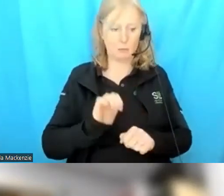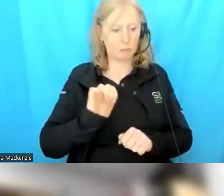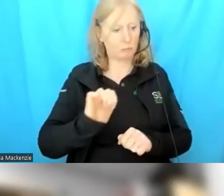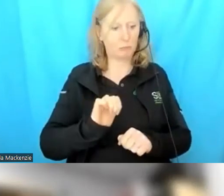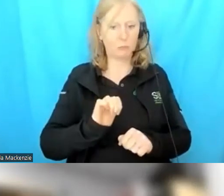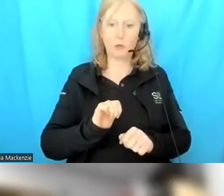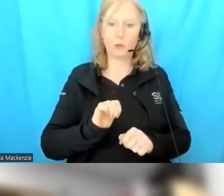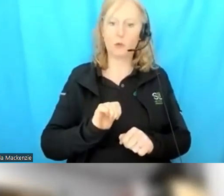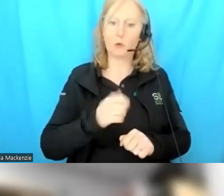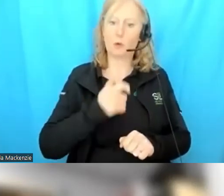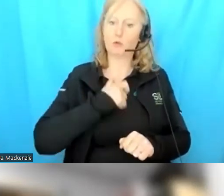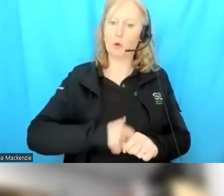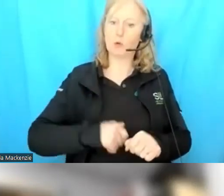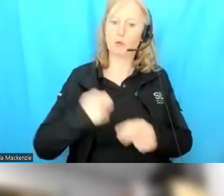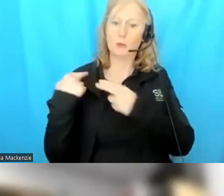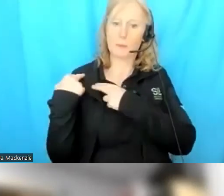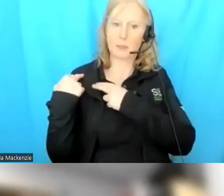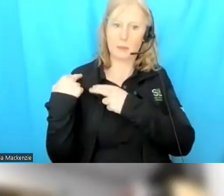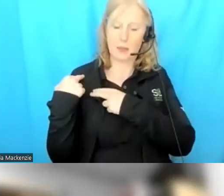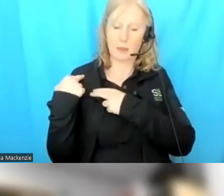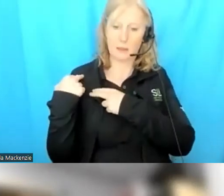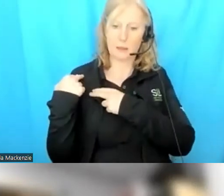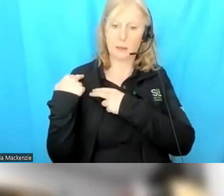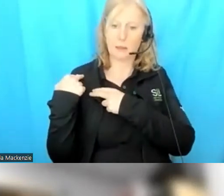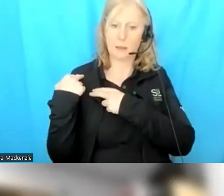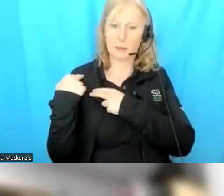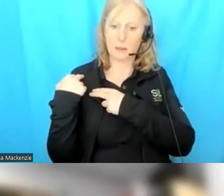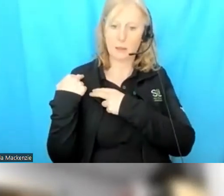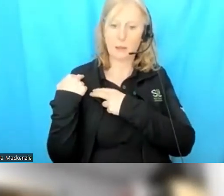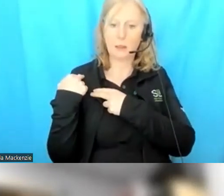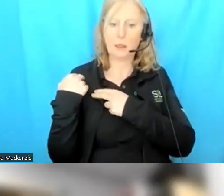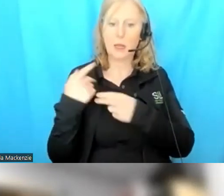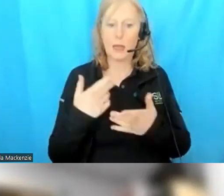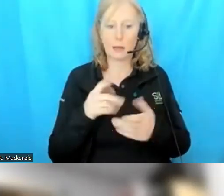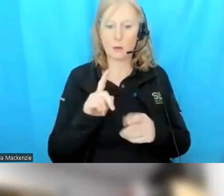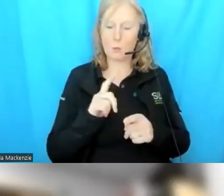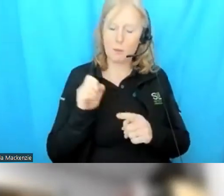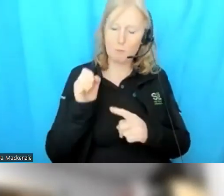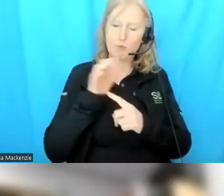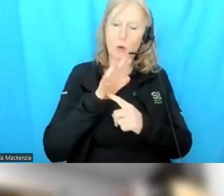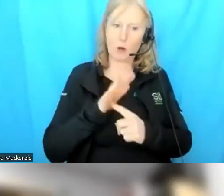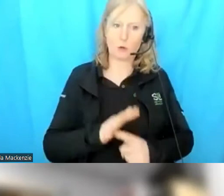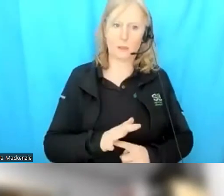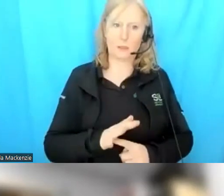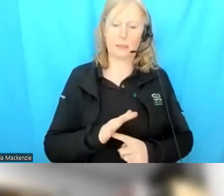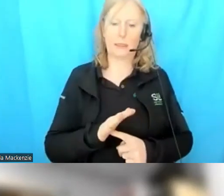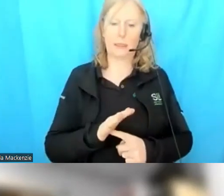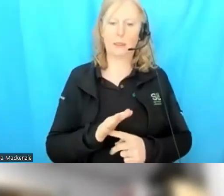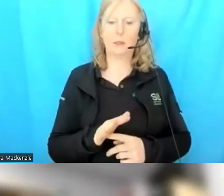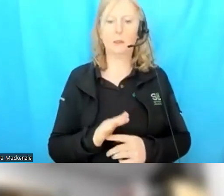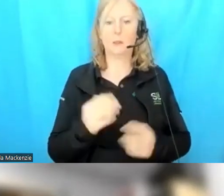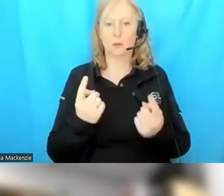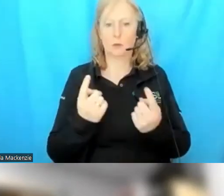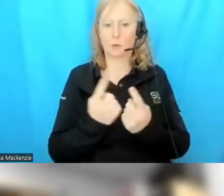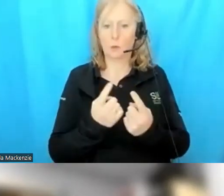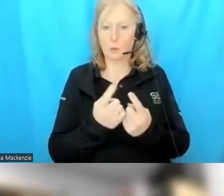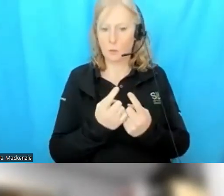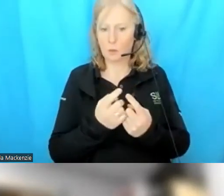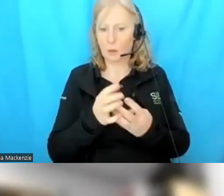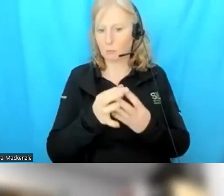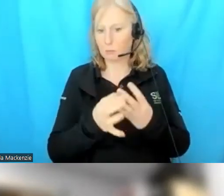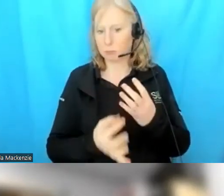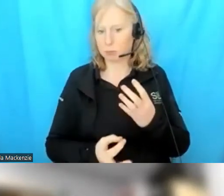responsibilities are and what part of those roles is prioritized over everything else. So the things in that are prioritized